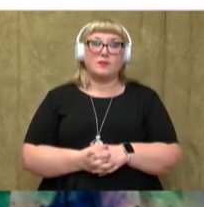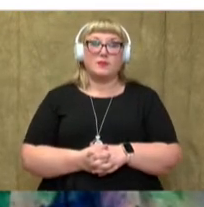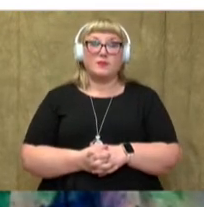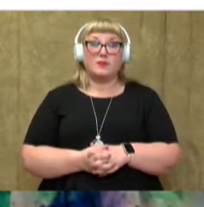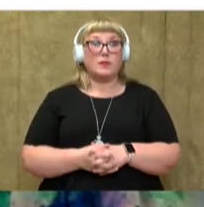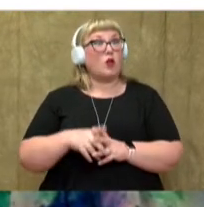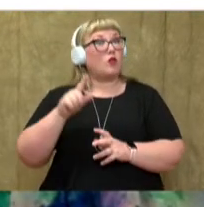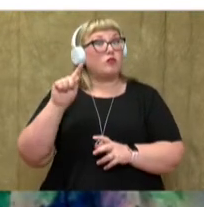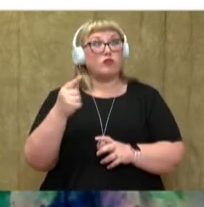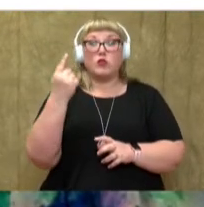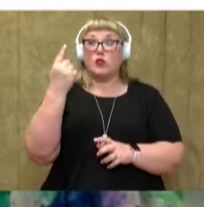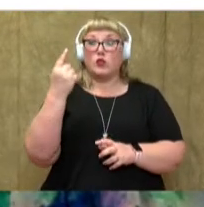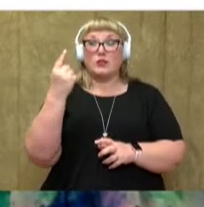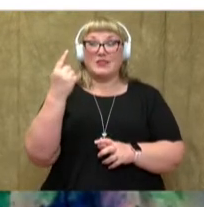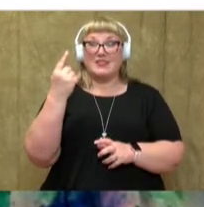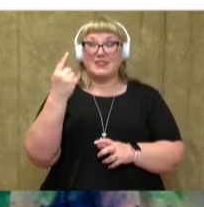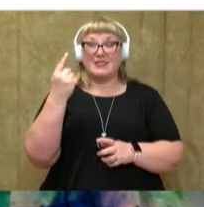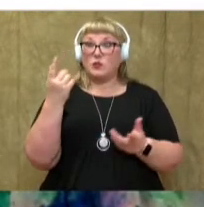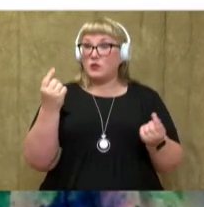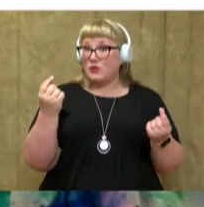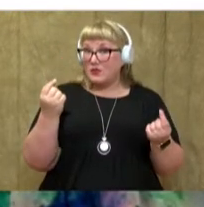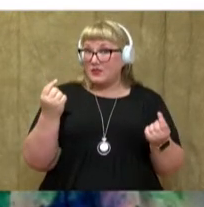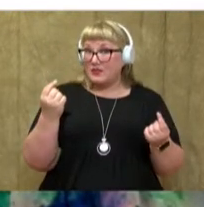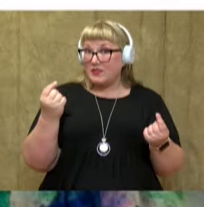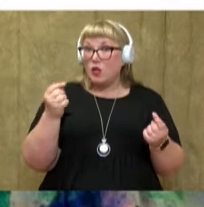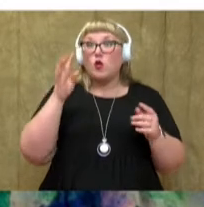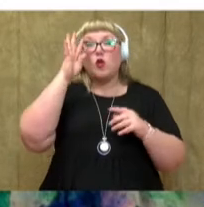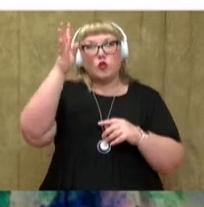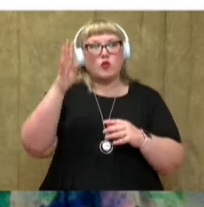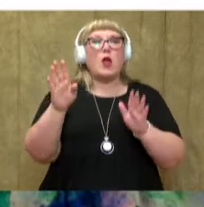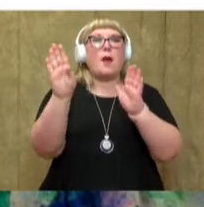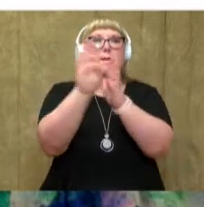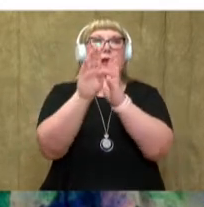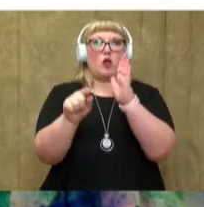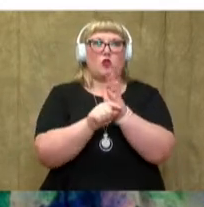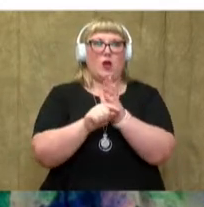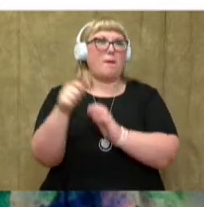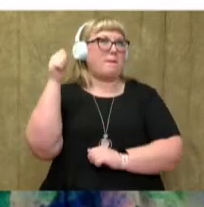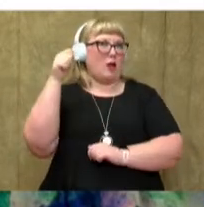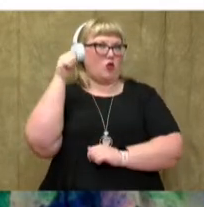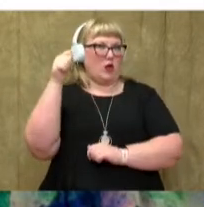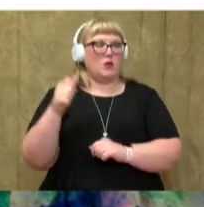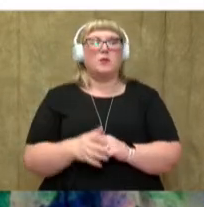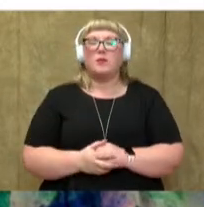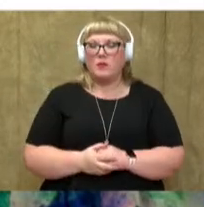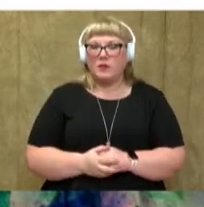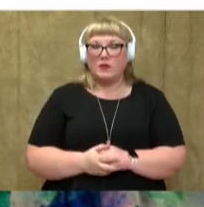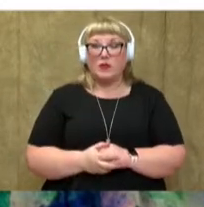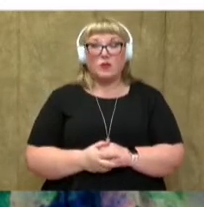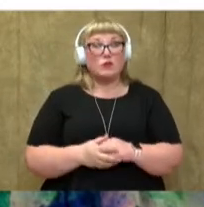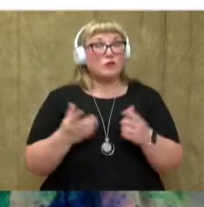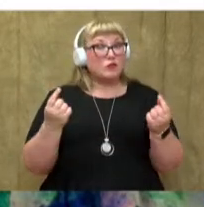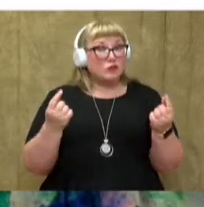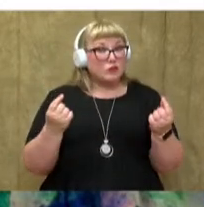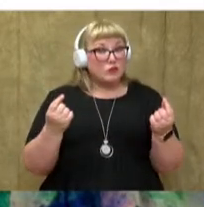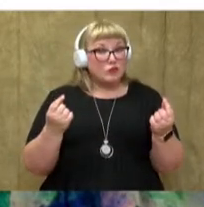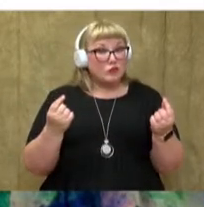So the first thing we're going to do today is create a background. And you can do this